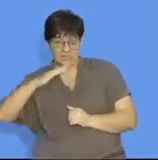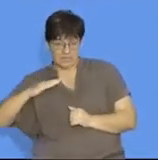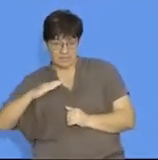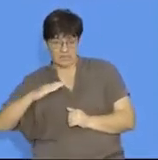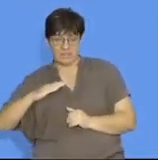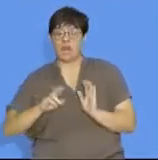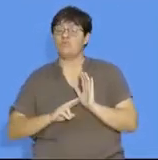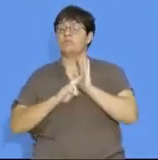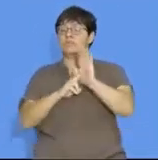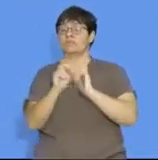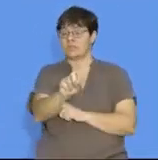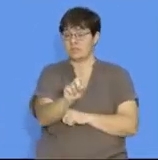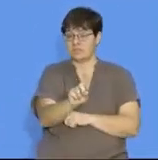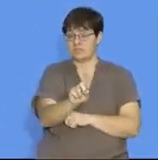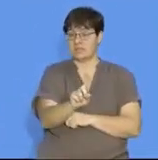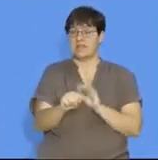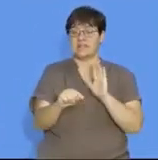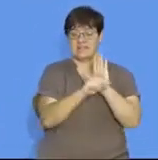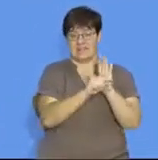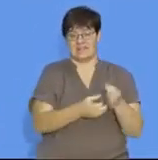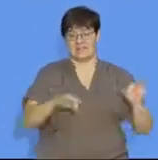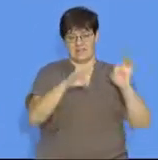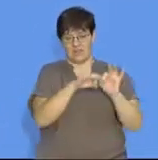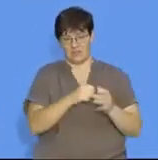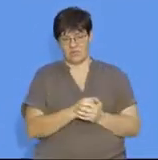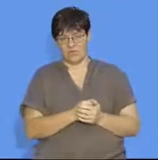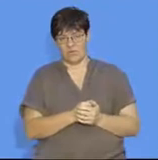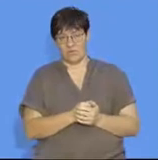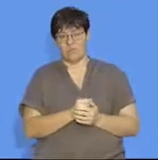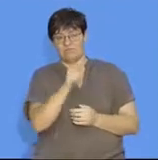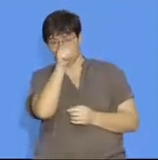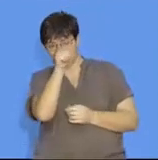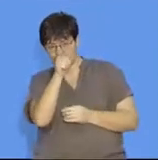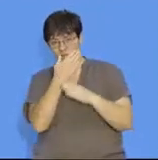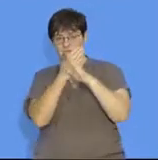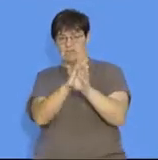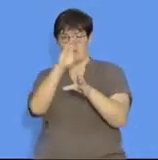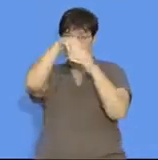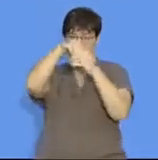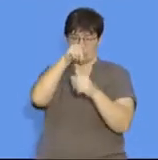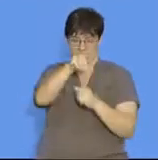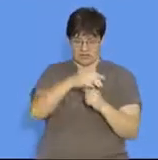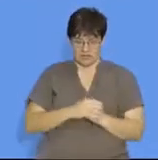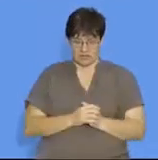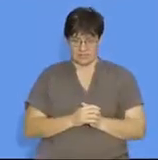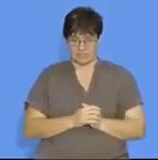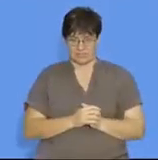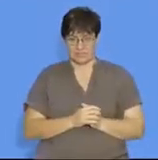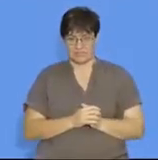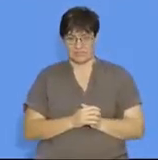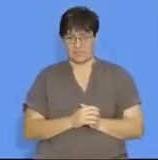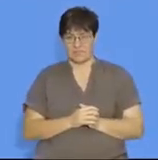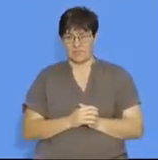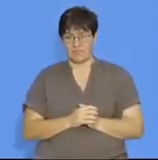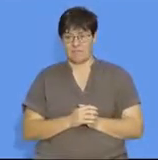graph actually represents the negative value of our internal resistance. Right, so this is the graph that